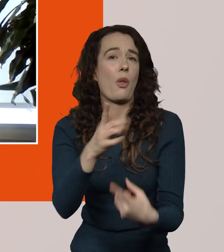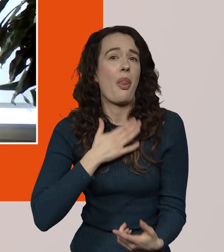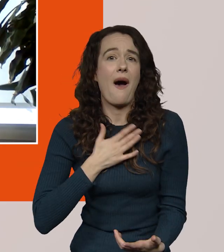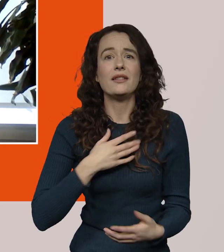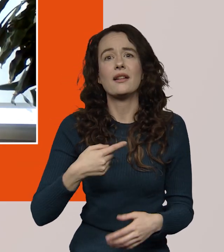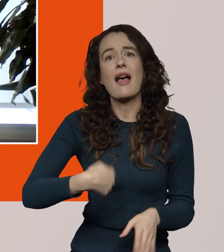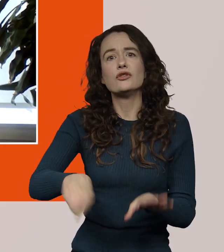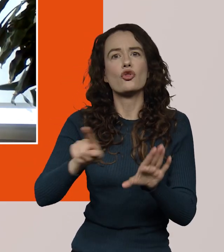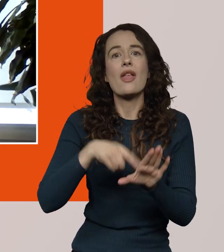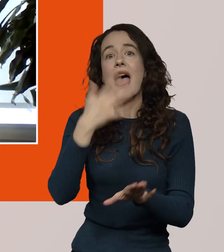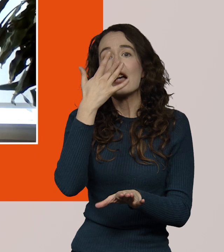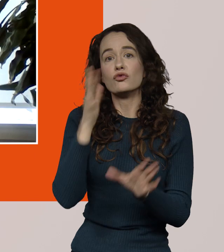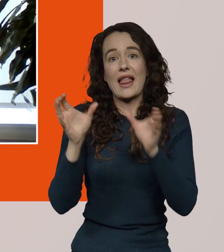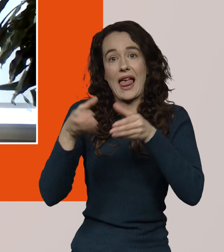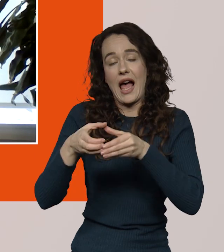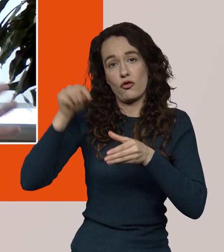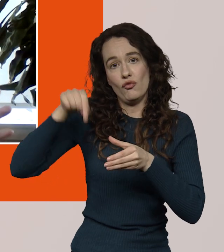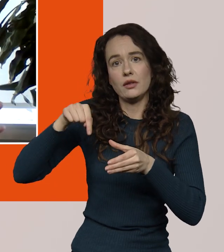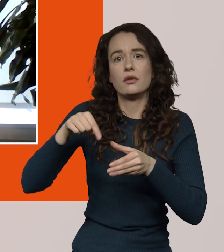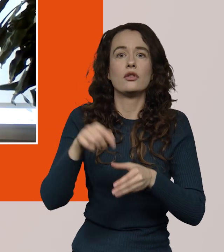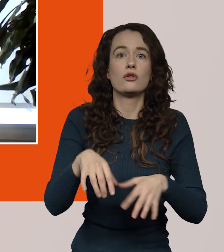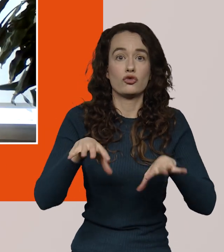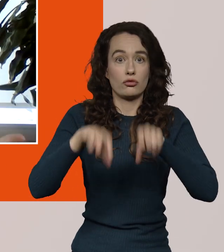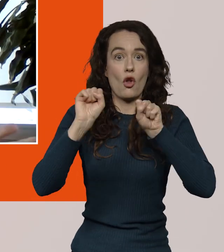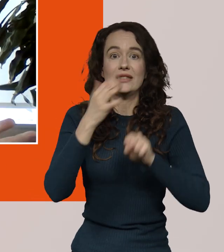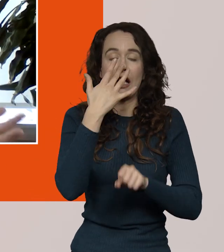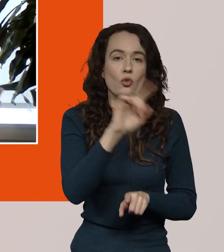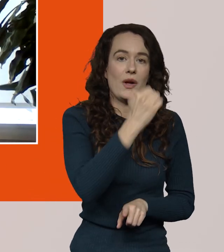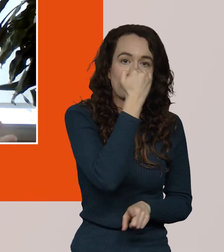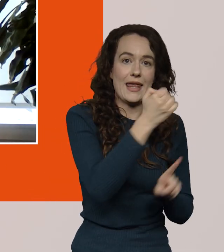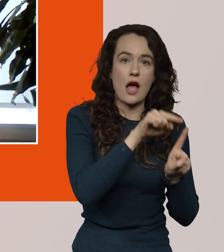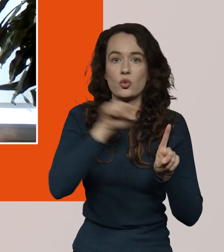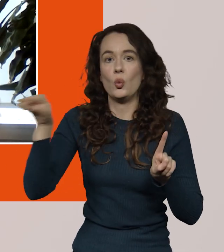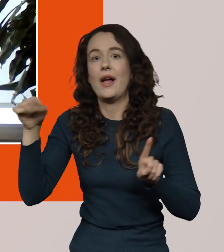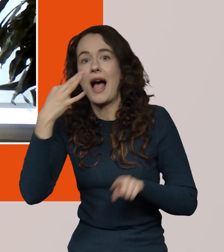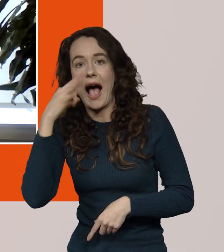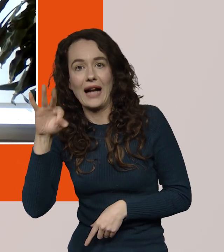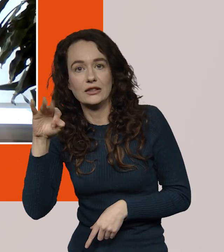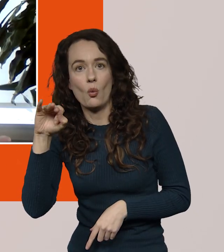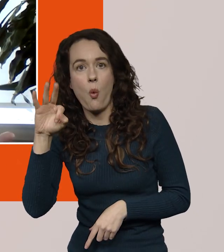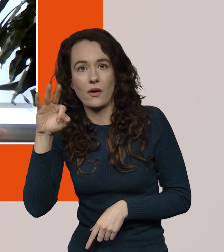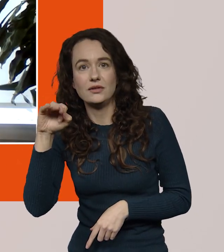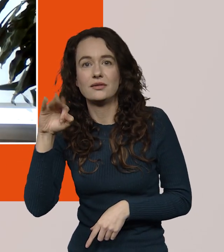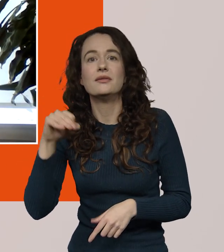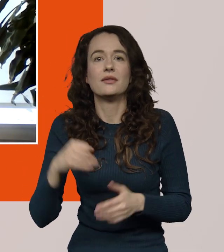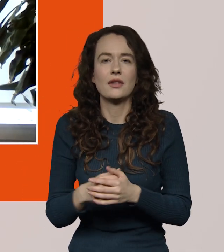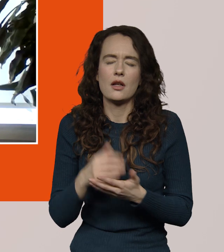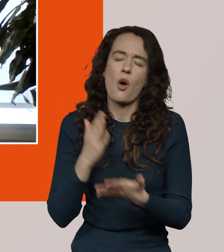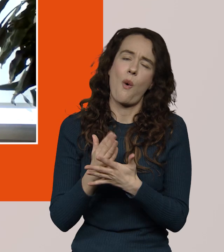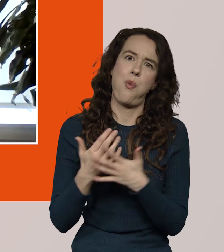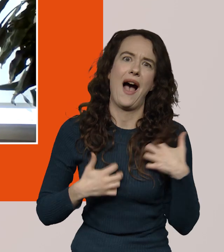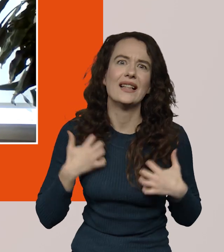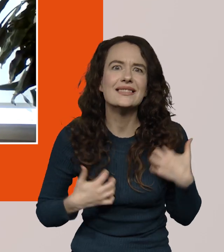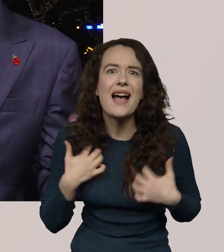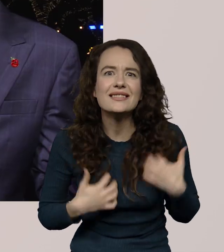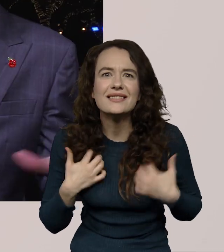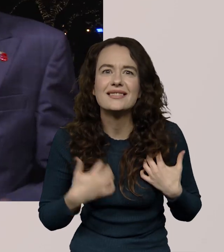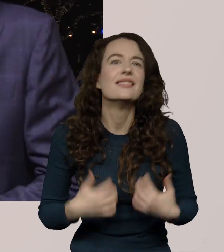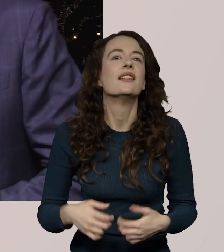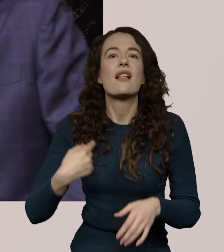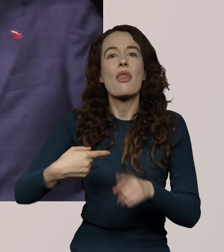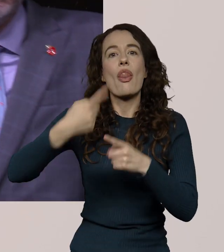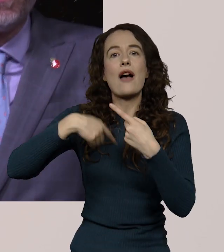creatively have made a ladder towards their star, which indicates that sometimes you take little steps towards your goal. And that's really important